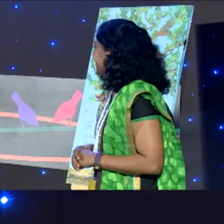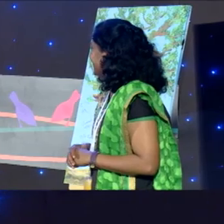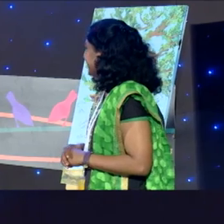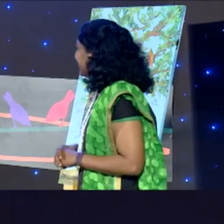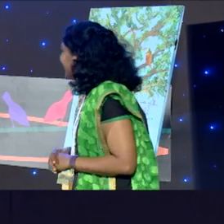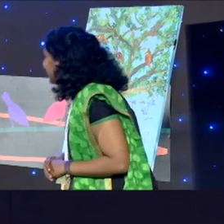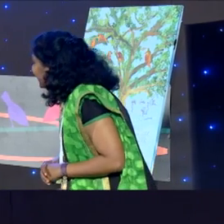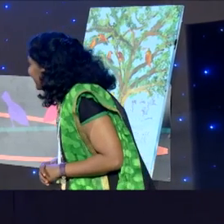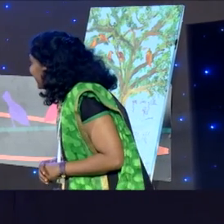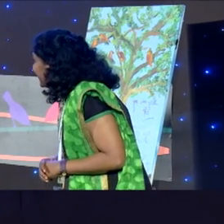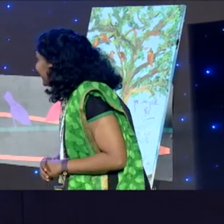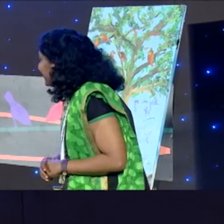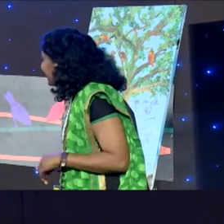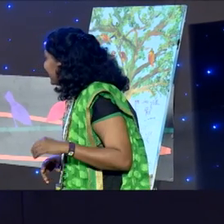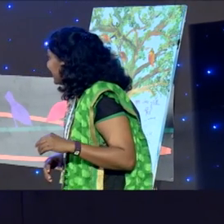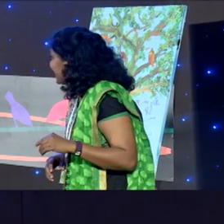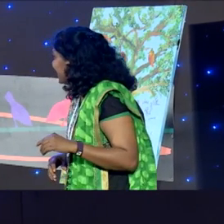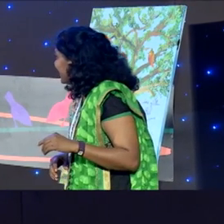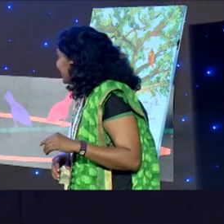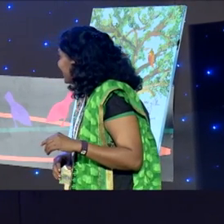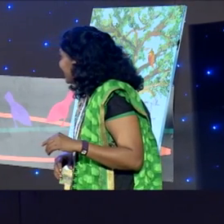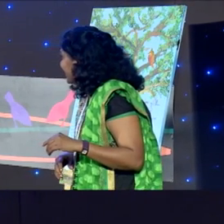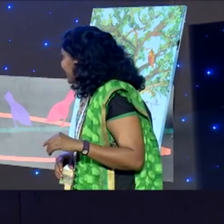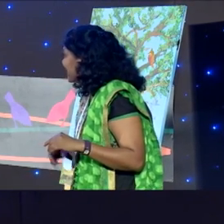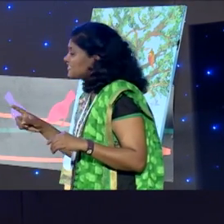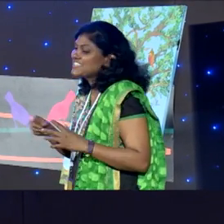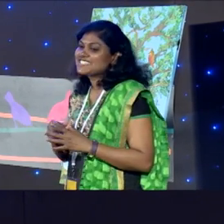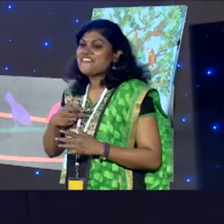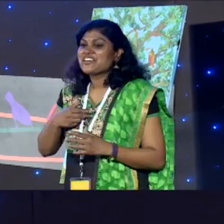And together we started this organized in this NGO called PROWL.